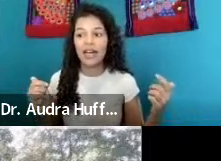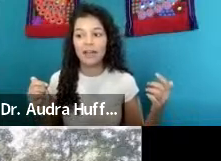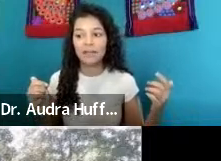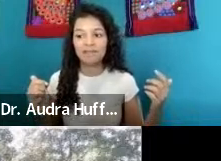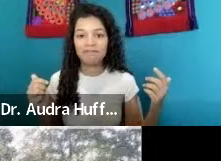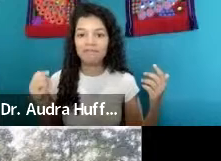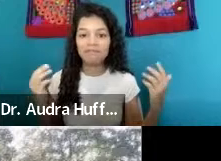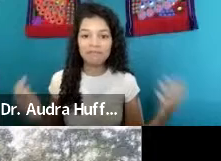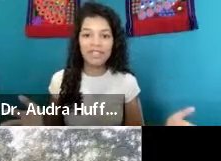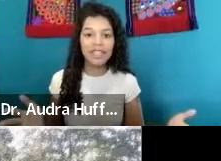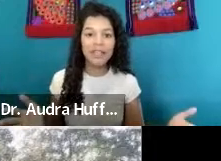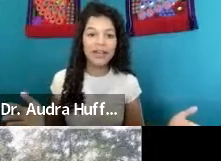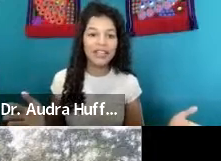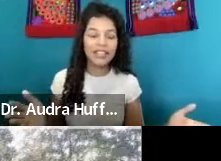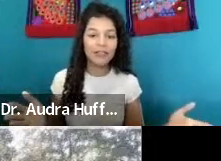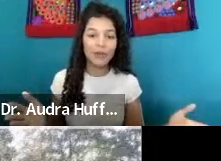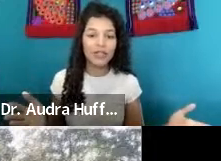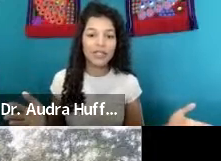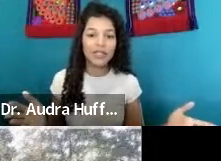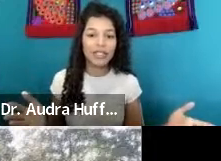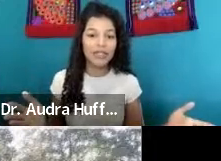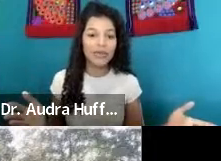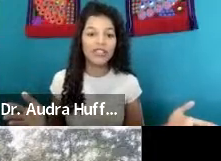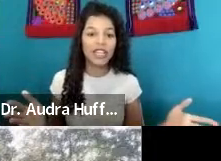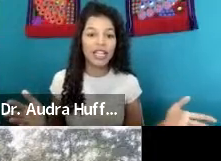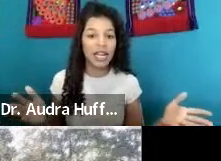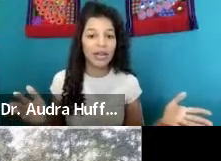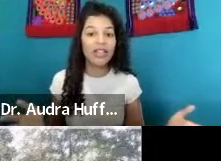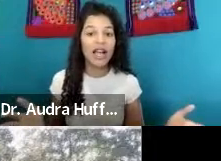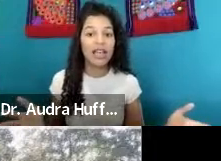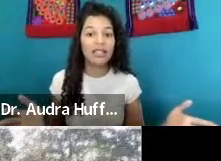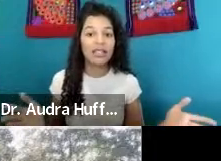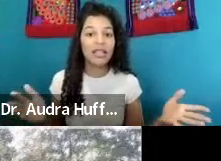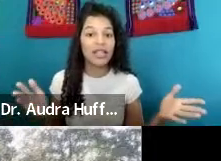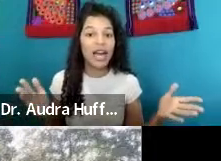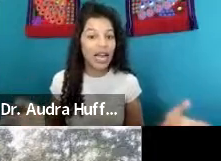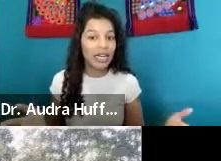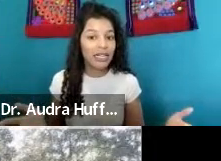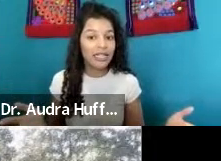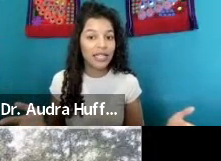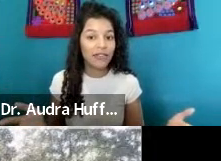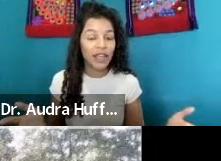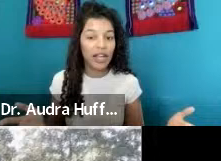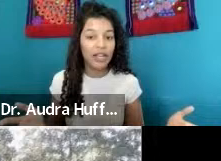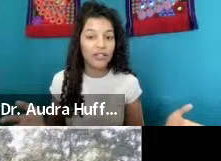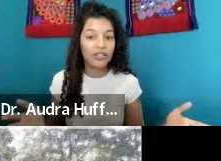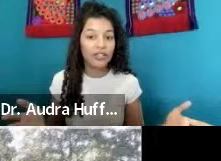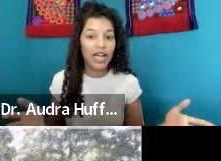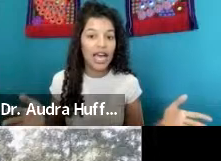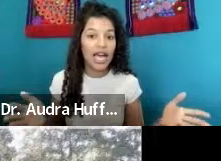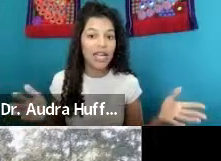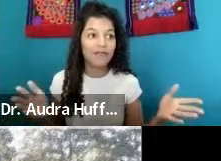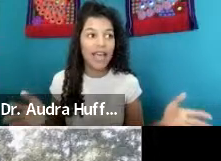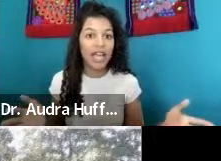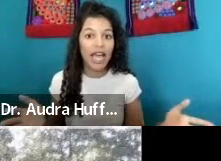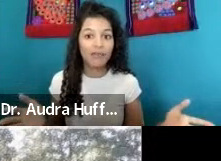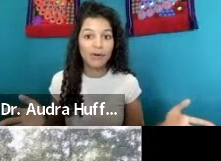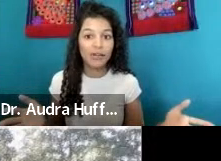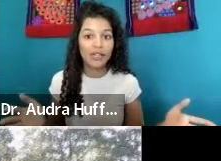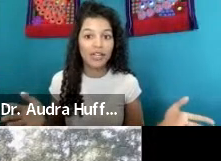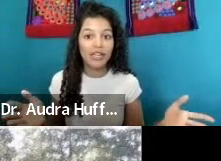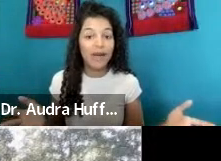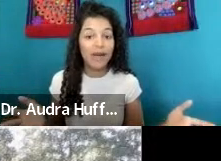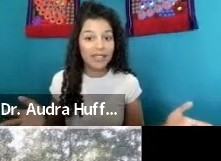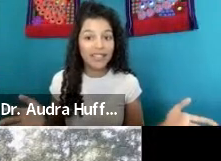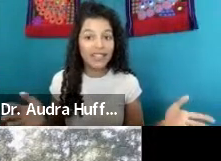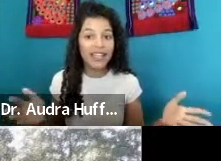And it was an unfortunate situation. And I realized I needed to take advantage. I had 5.5